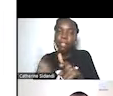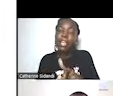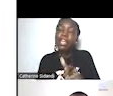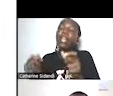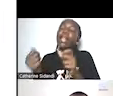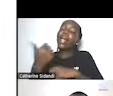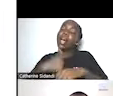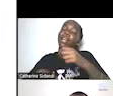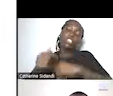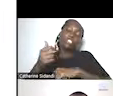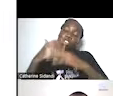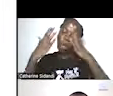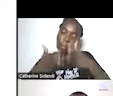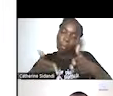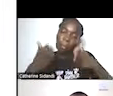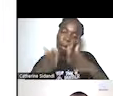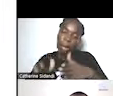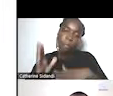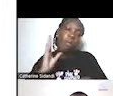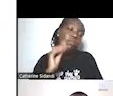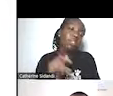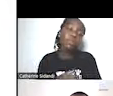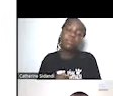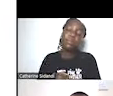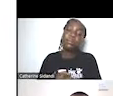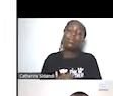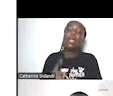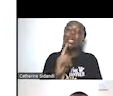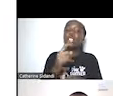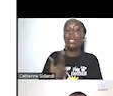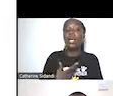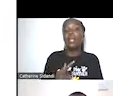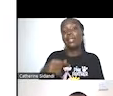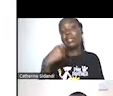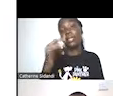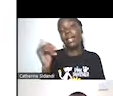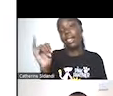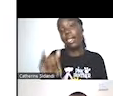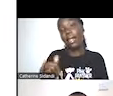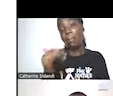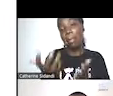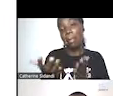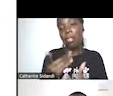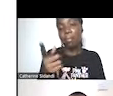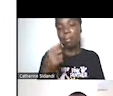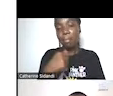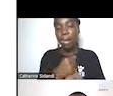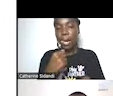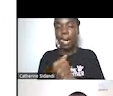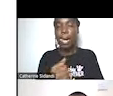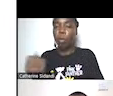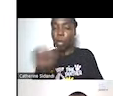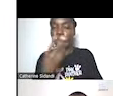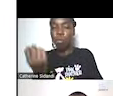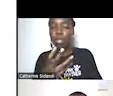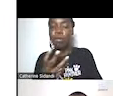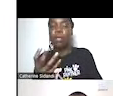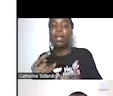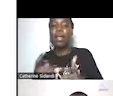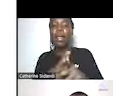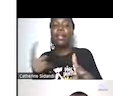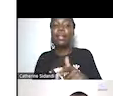some of the things through experience. So we're saying that you can actually today set alarm, then the alarm will go off by